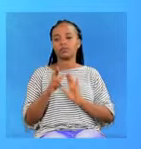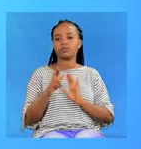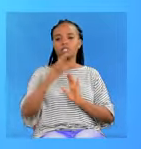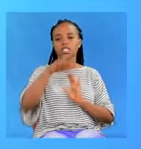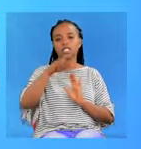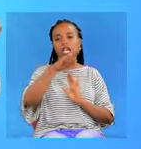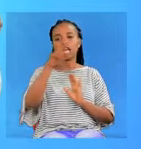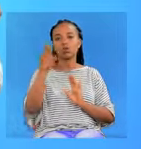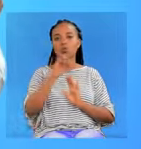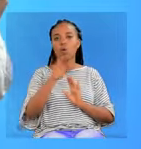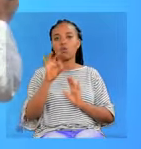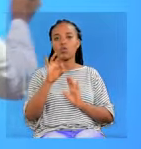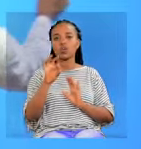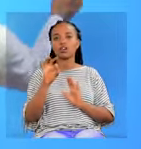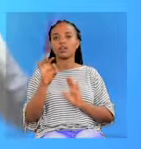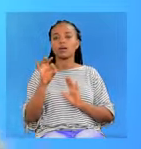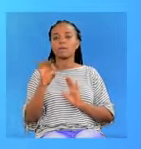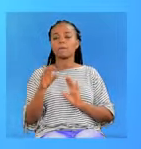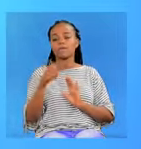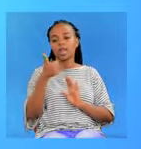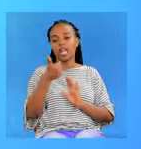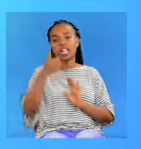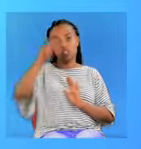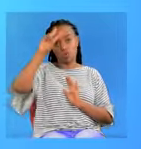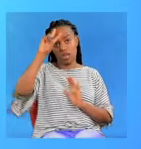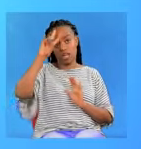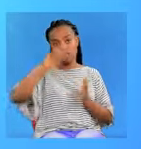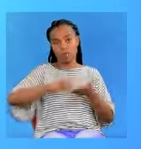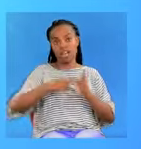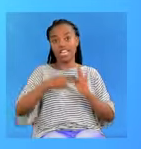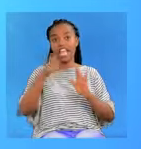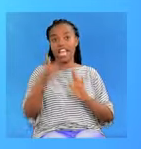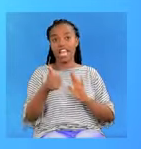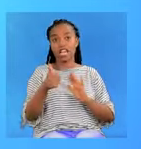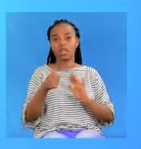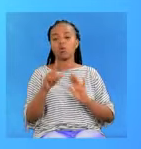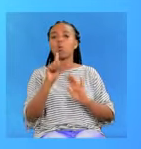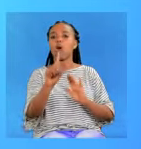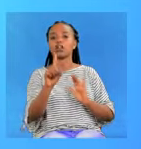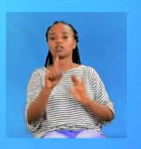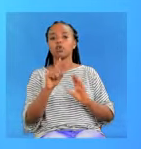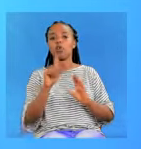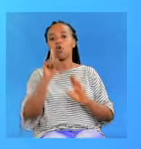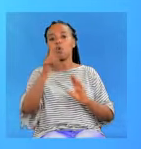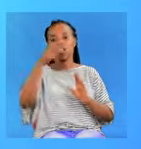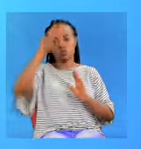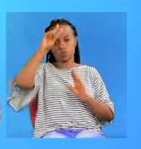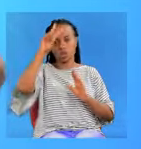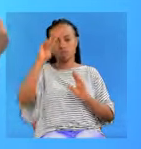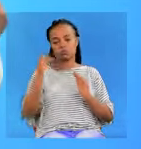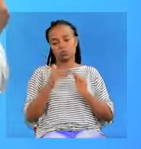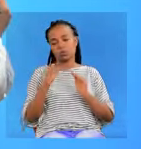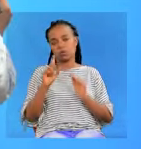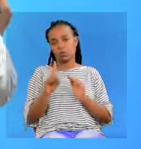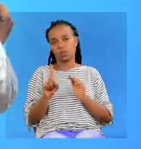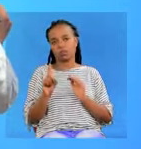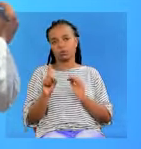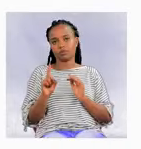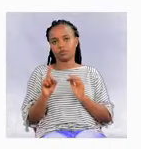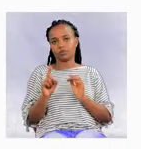the square root of a squared. Our a squared is, a is 1 squared. 1